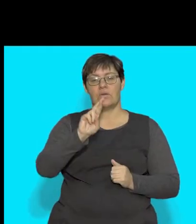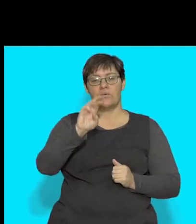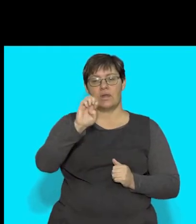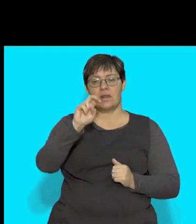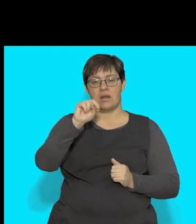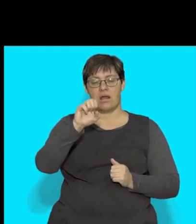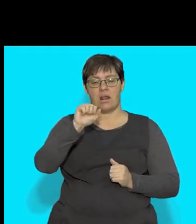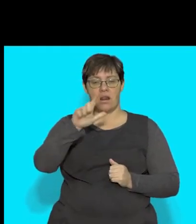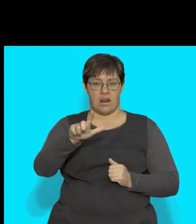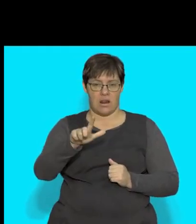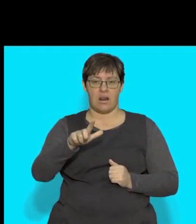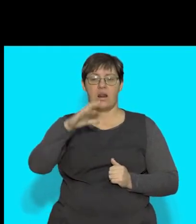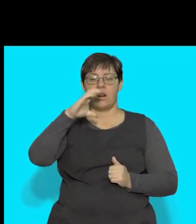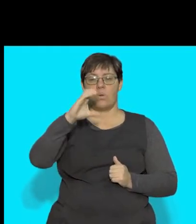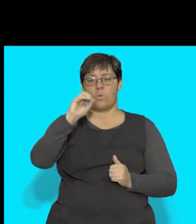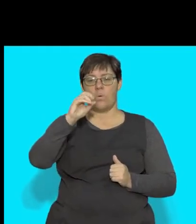renal corpuscle.